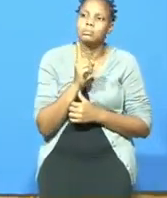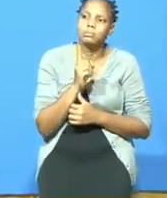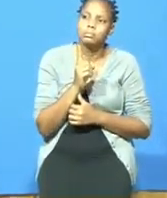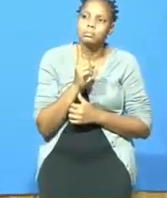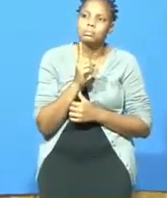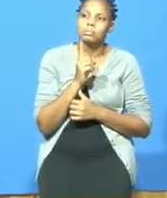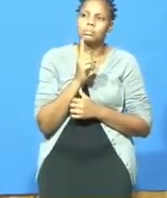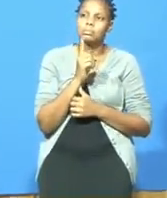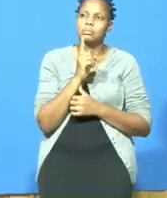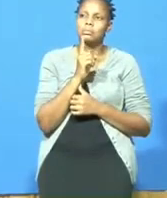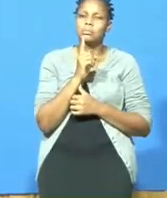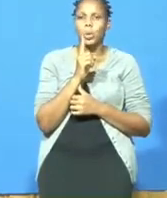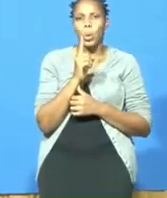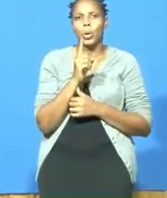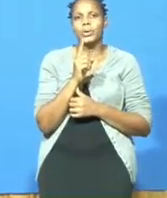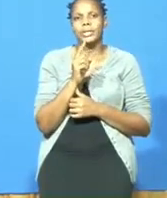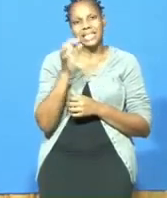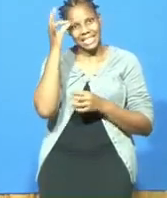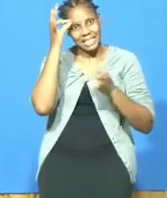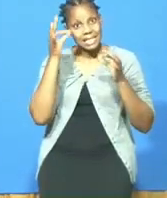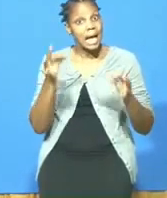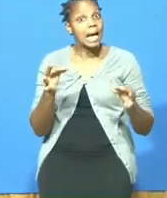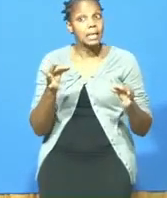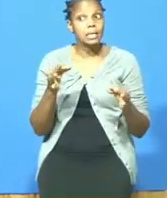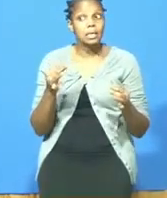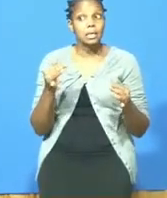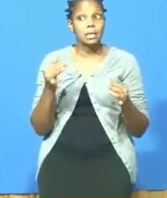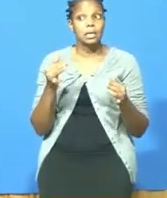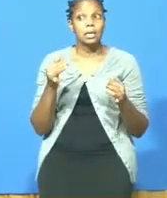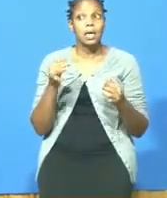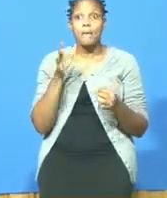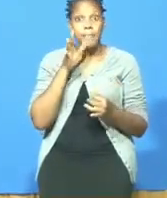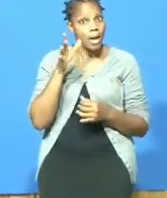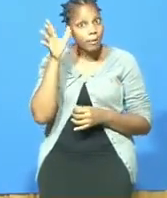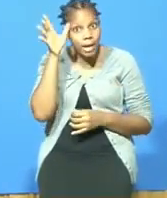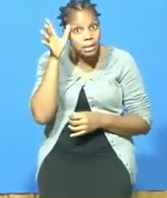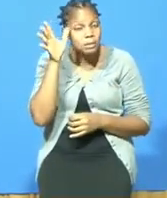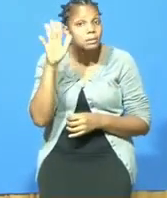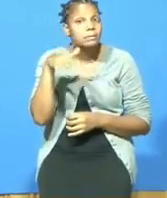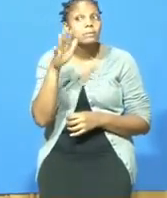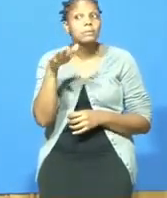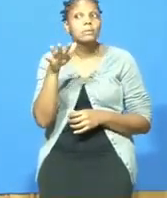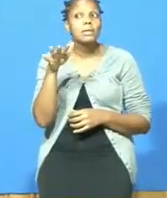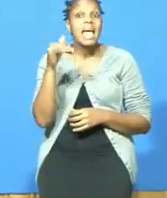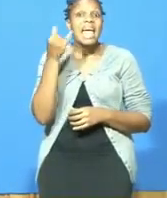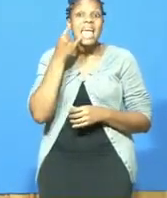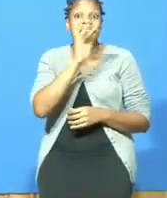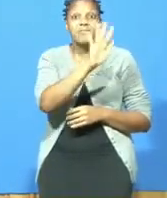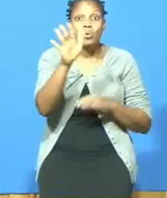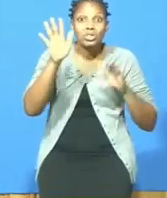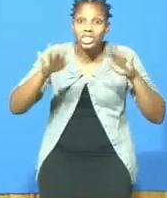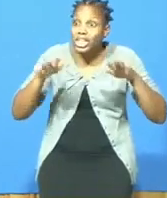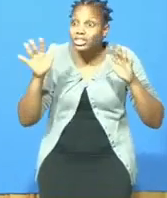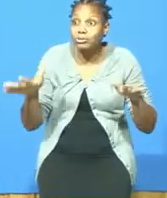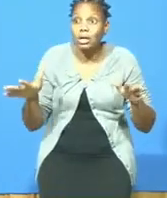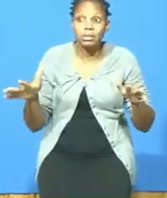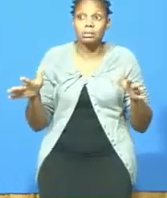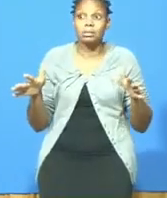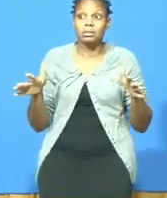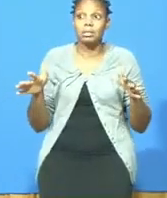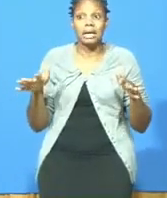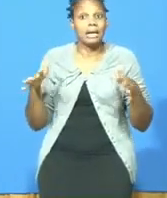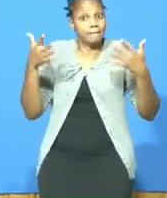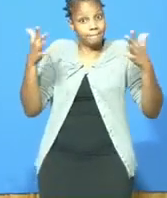is making that decision. And parents, if your children